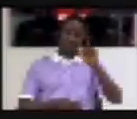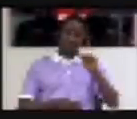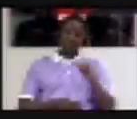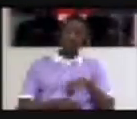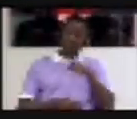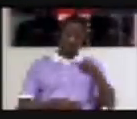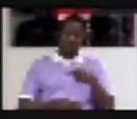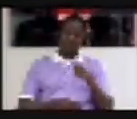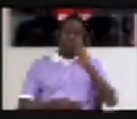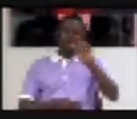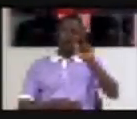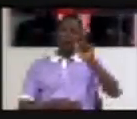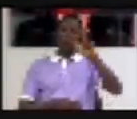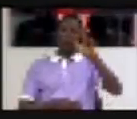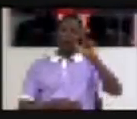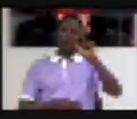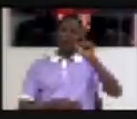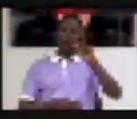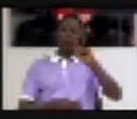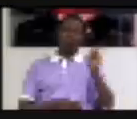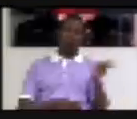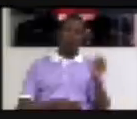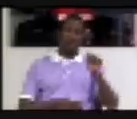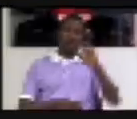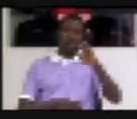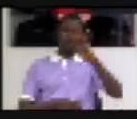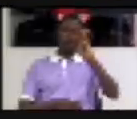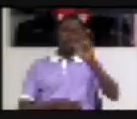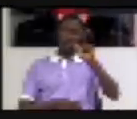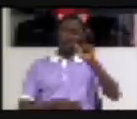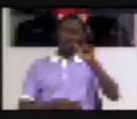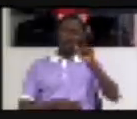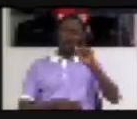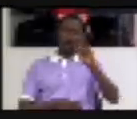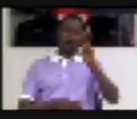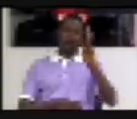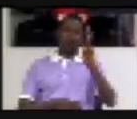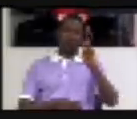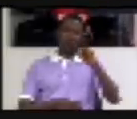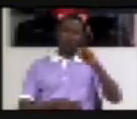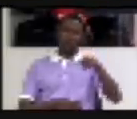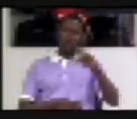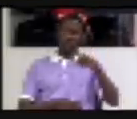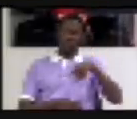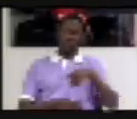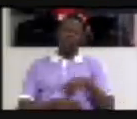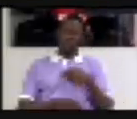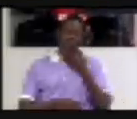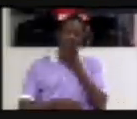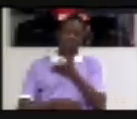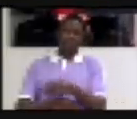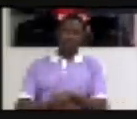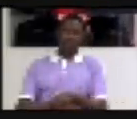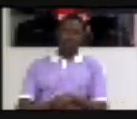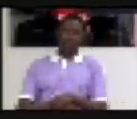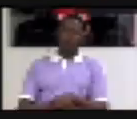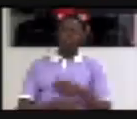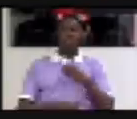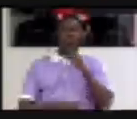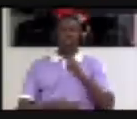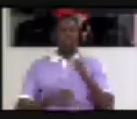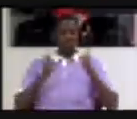Mr. Witness, just hold on for a few minutes. Mr. Chairman, I would like to just suspend the hearings for a